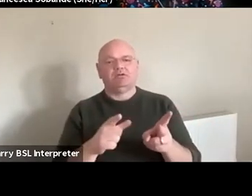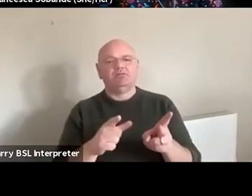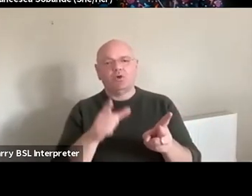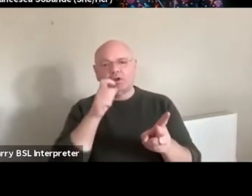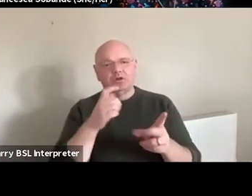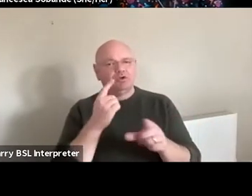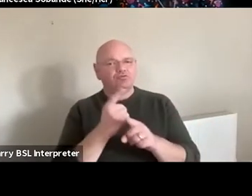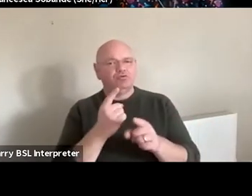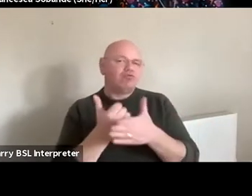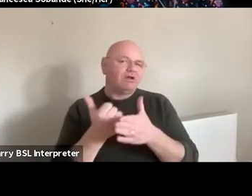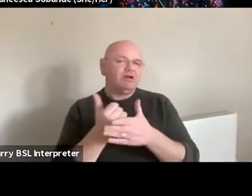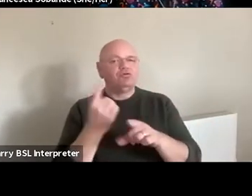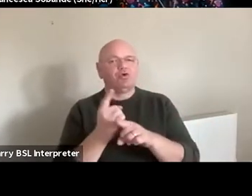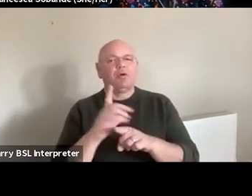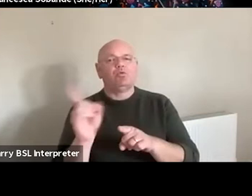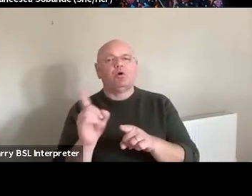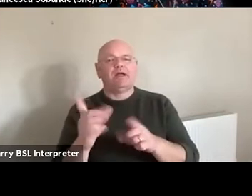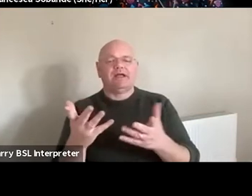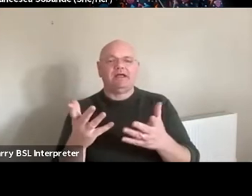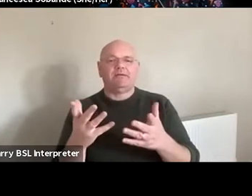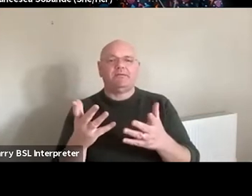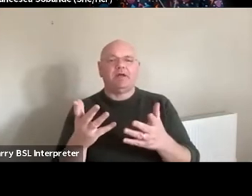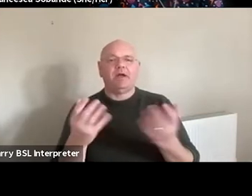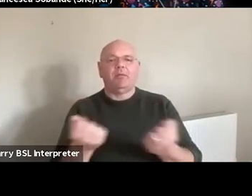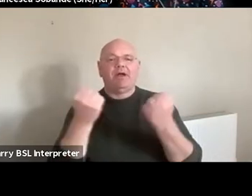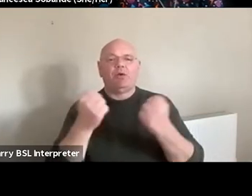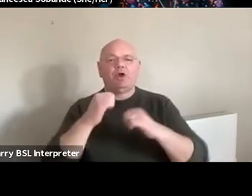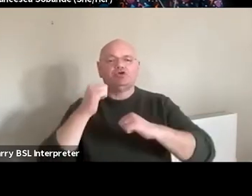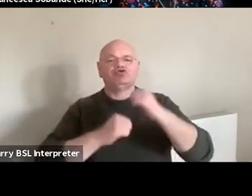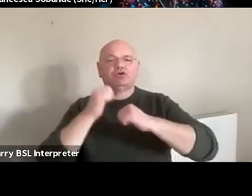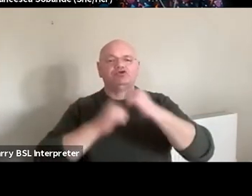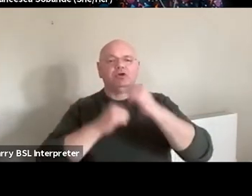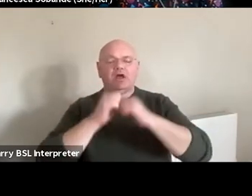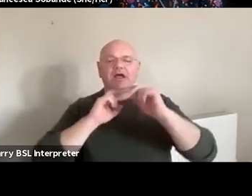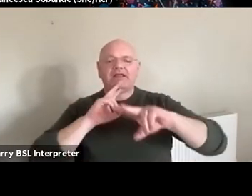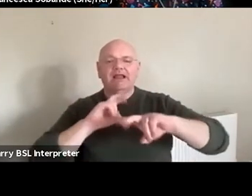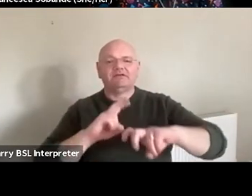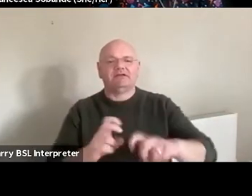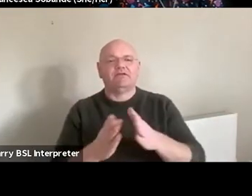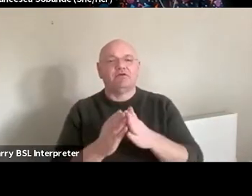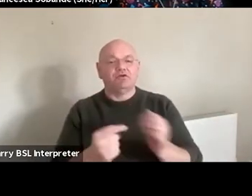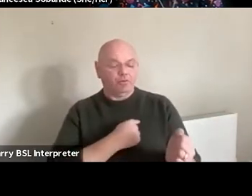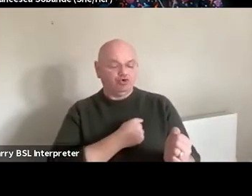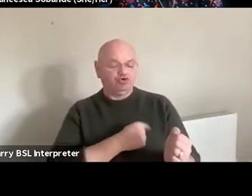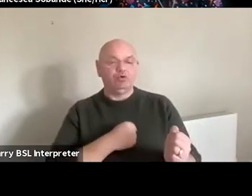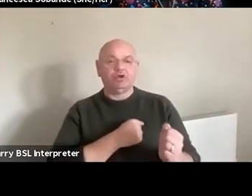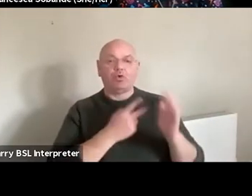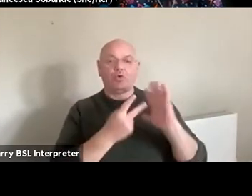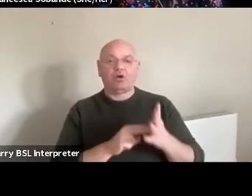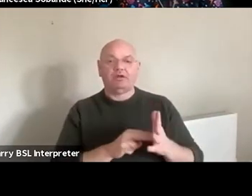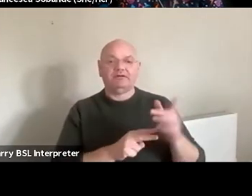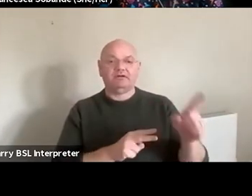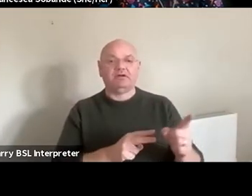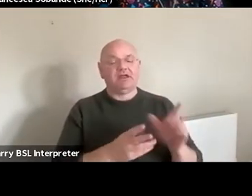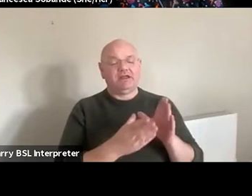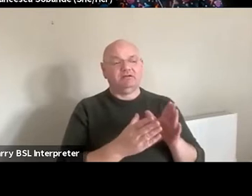power structure analysis. Union organizers like Jane McAlevey, who worked with hospitals in Las Vegas, always